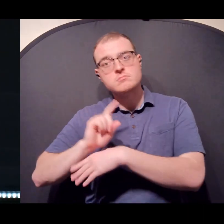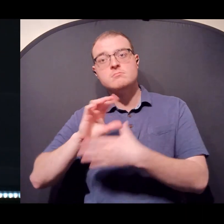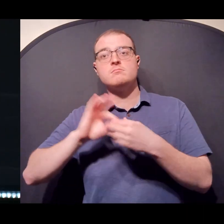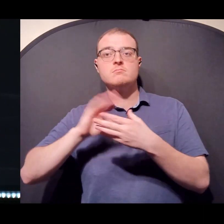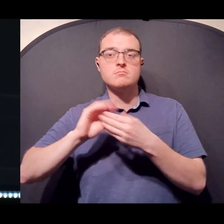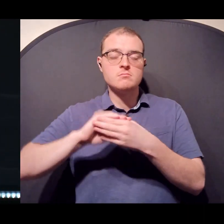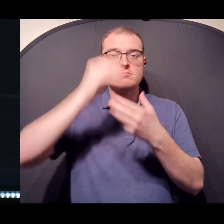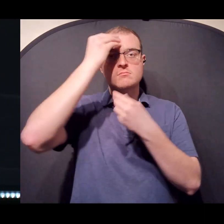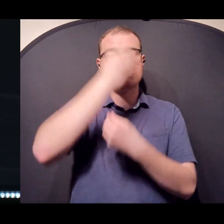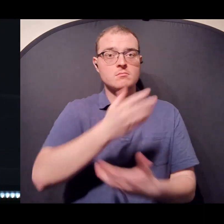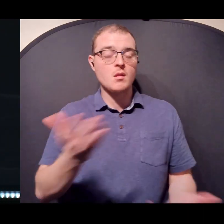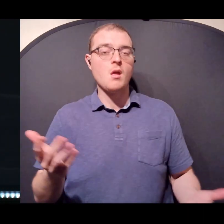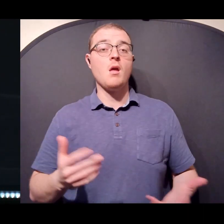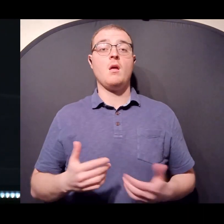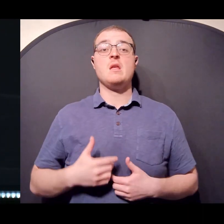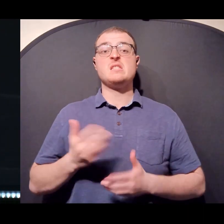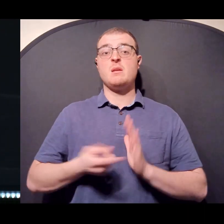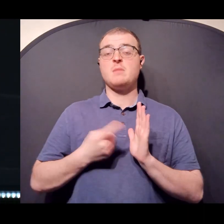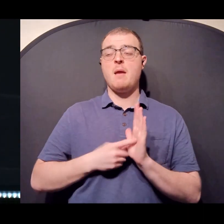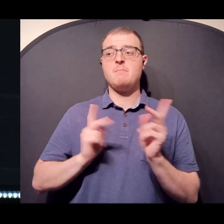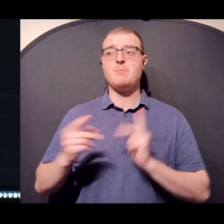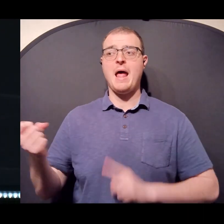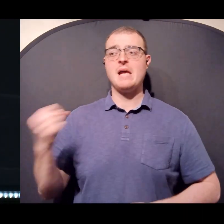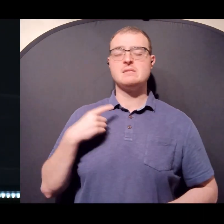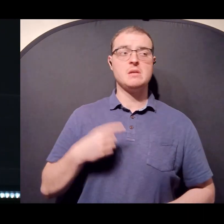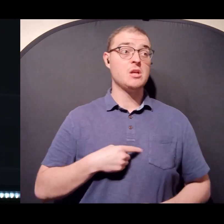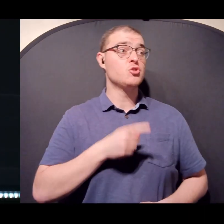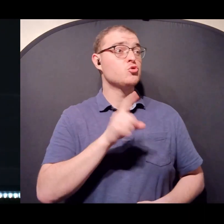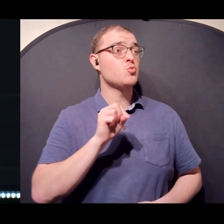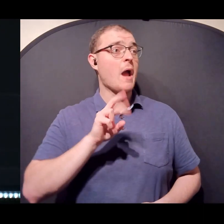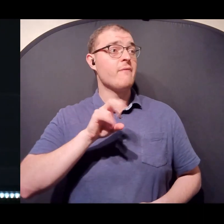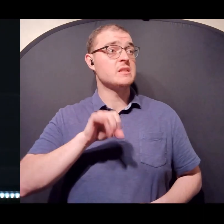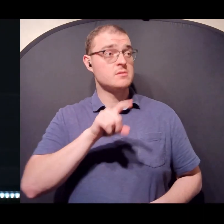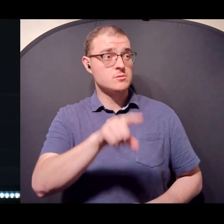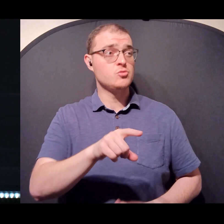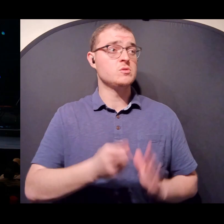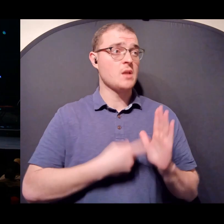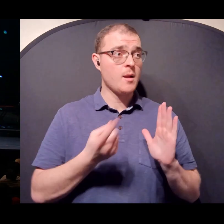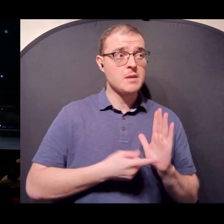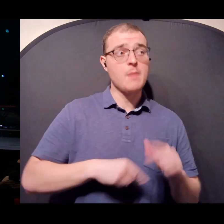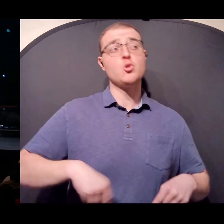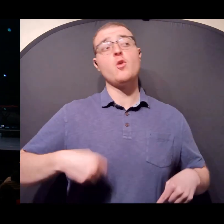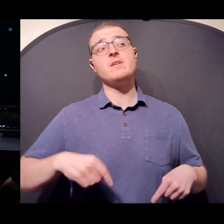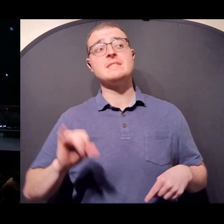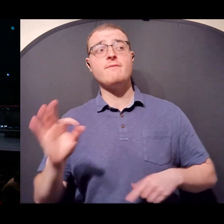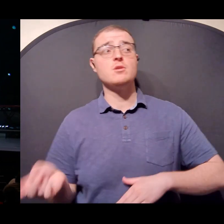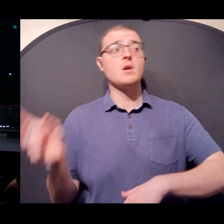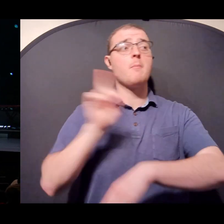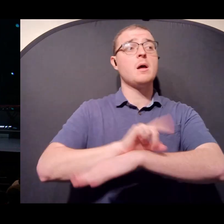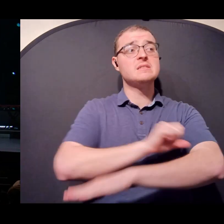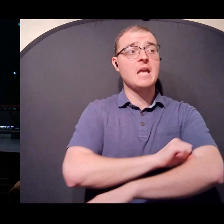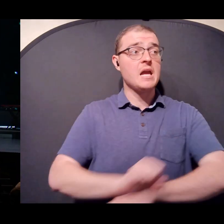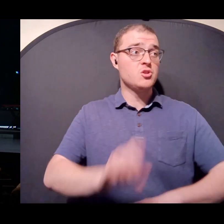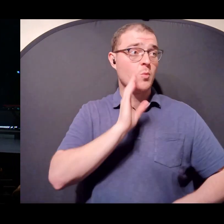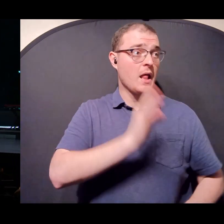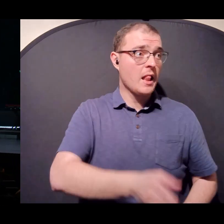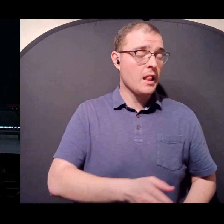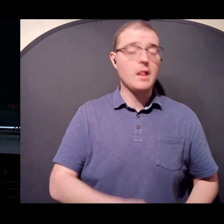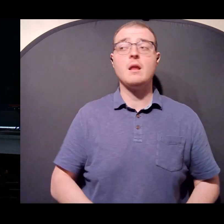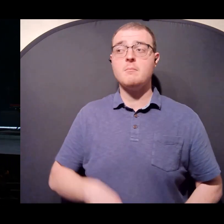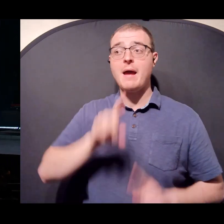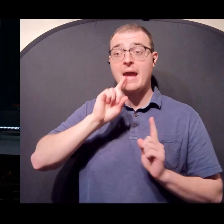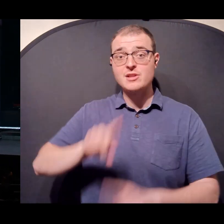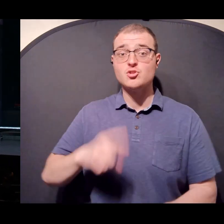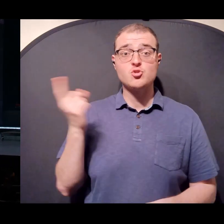jump on this stage, they'll ask me, "Travis, do you ever get nervous? Do you ever get nervous when you talk, or do you get nervous when you come out and